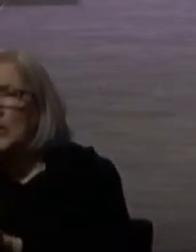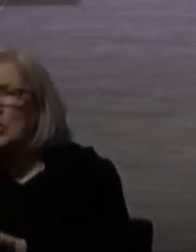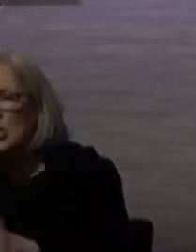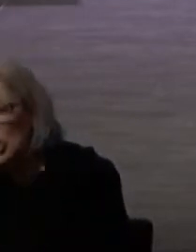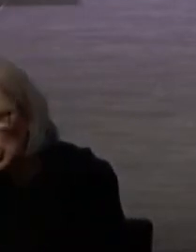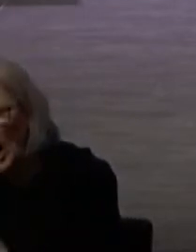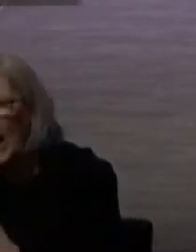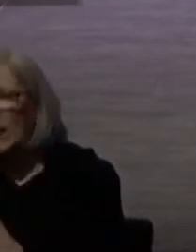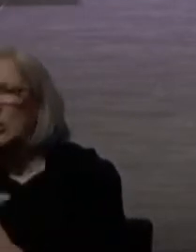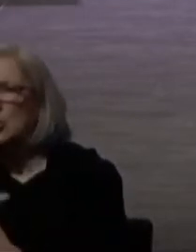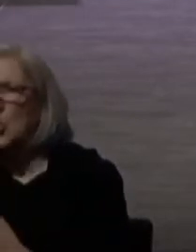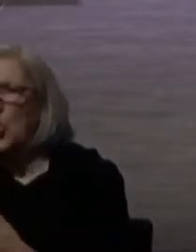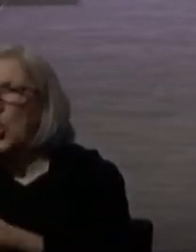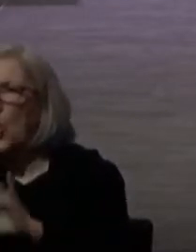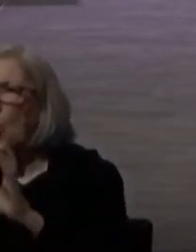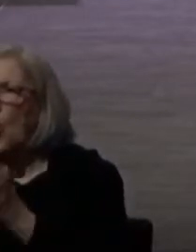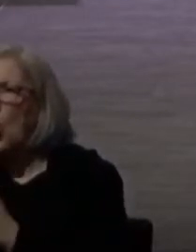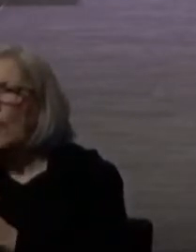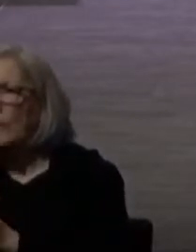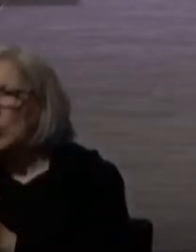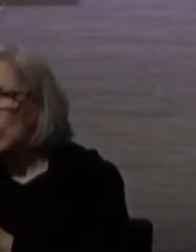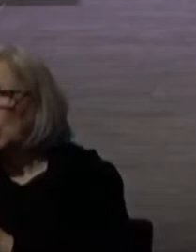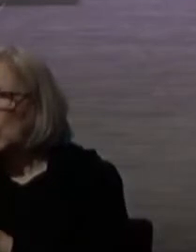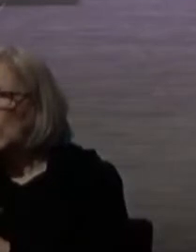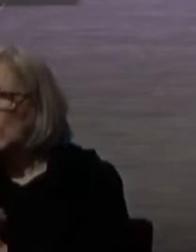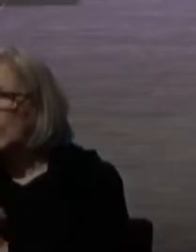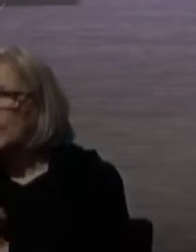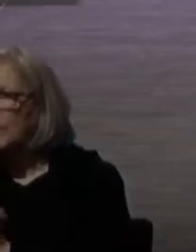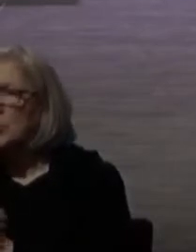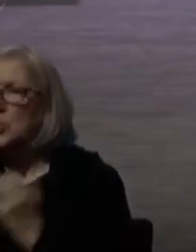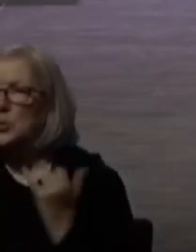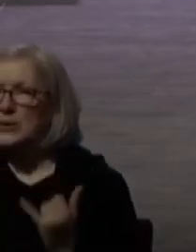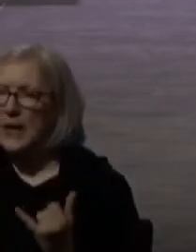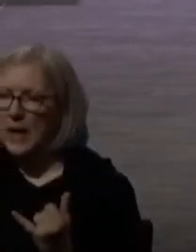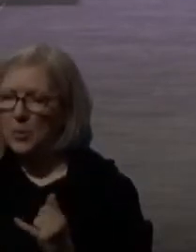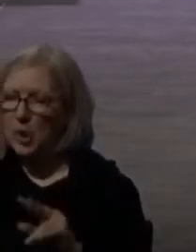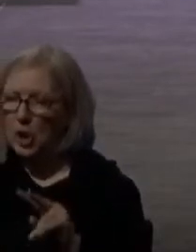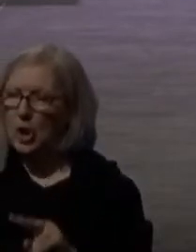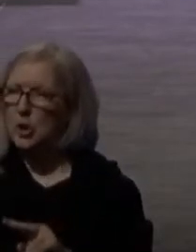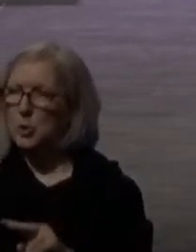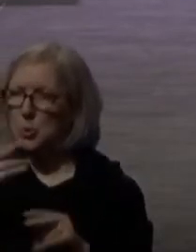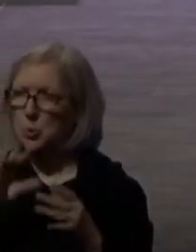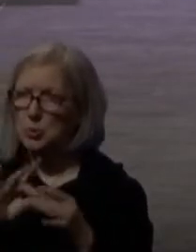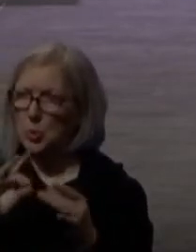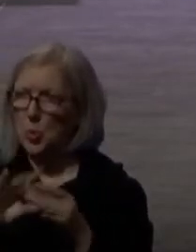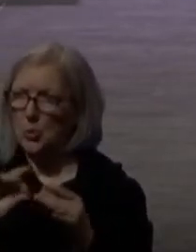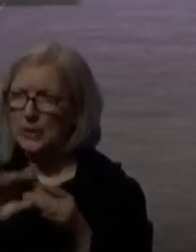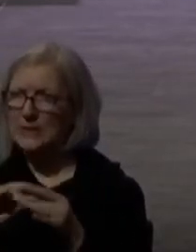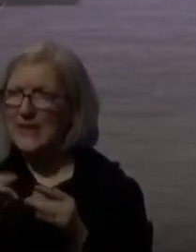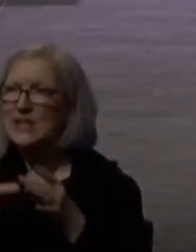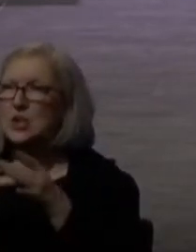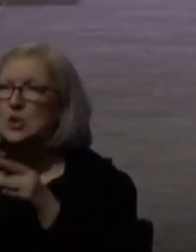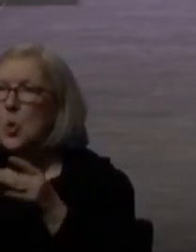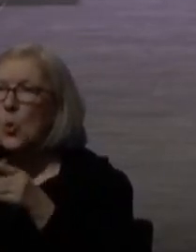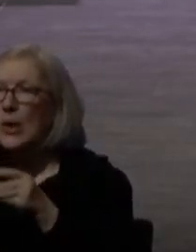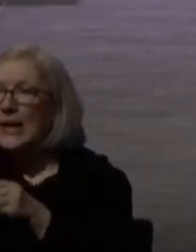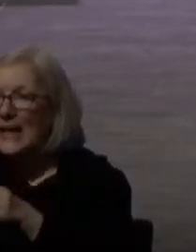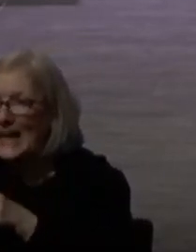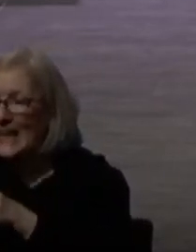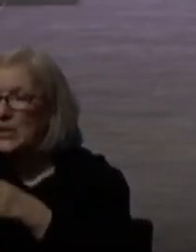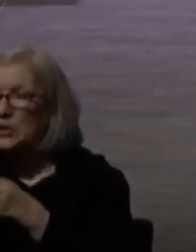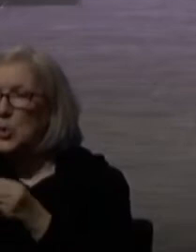see things differently. Today we're going to look at two stories. It's a story within a story. It's a wonderful little mystery of